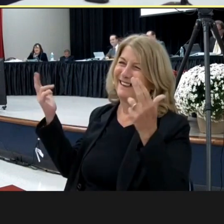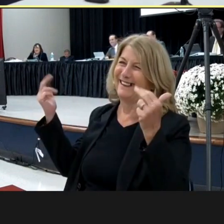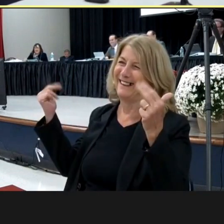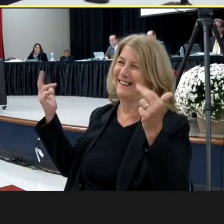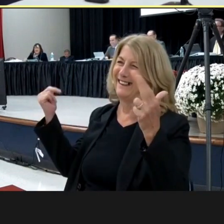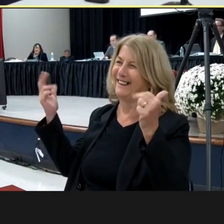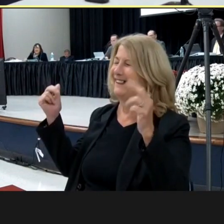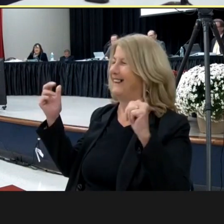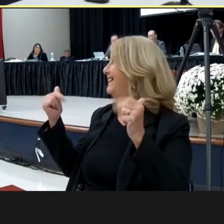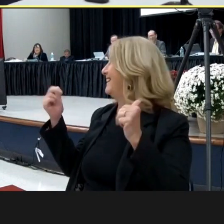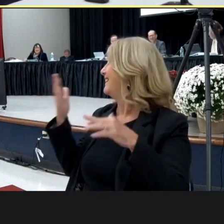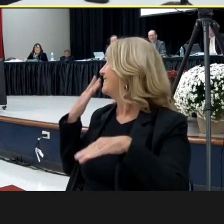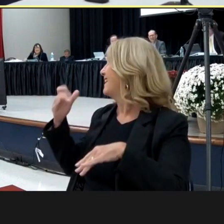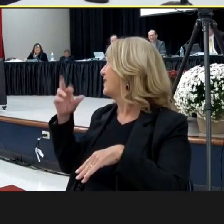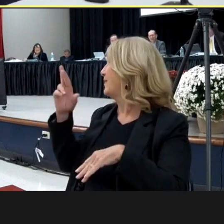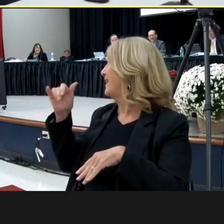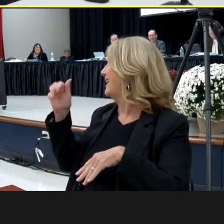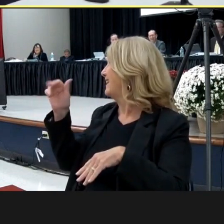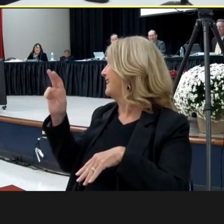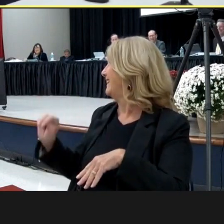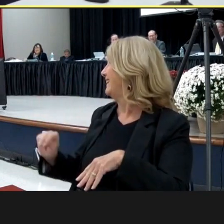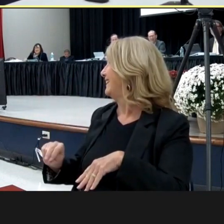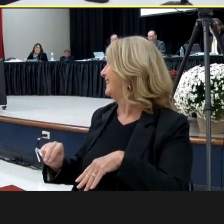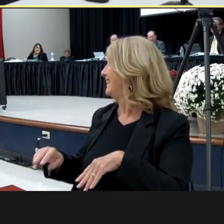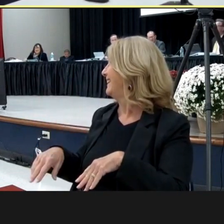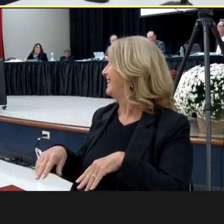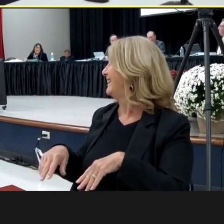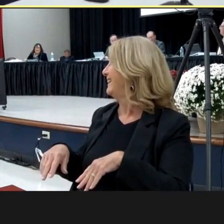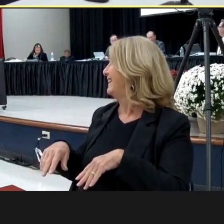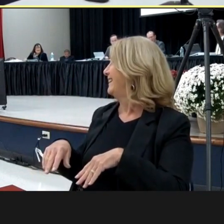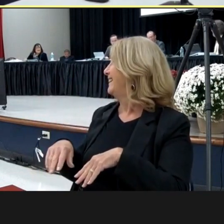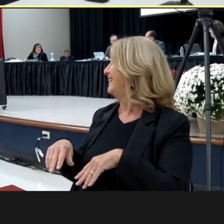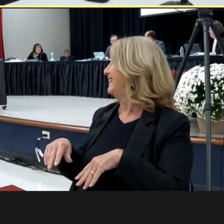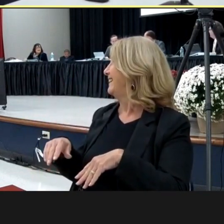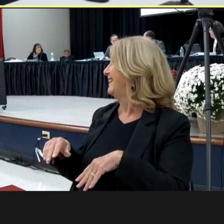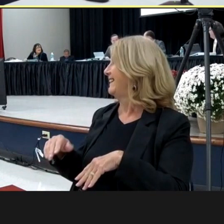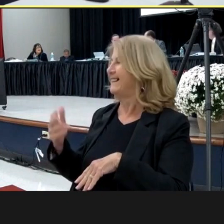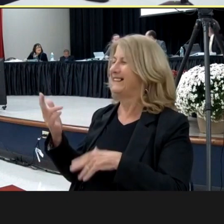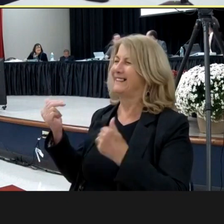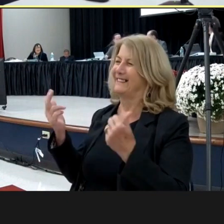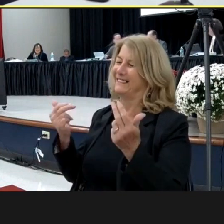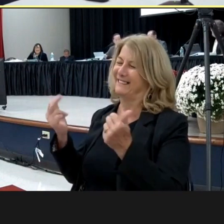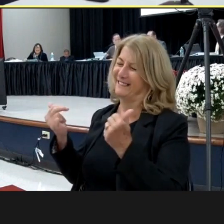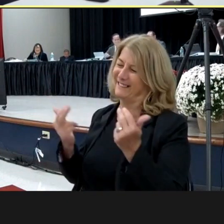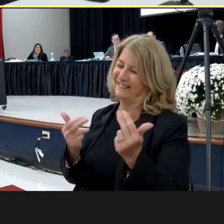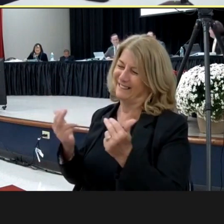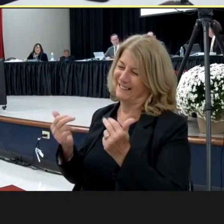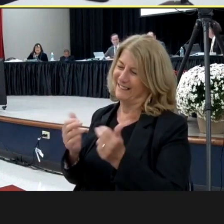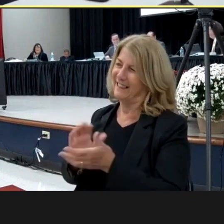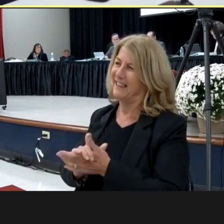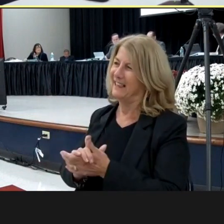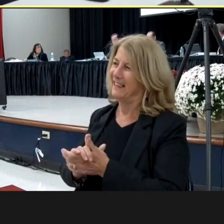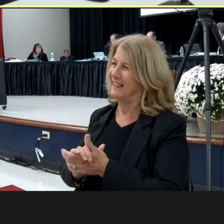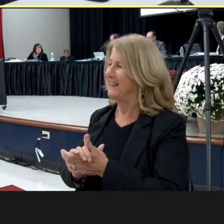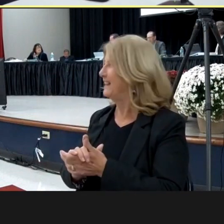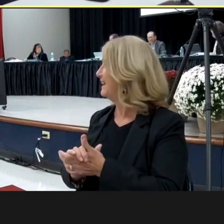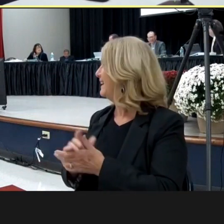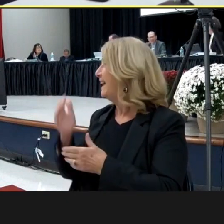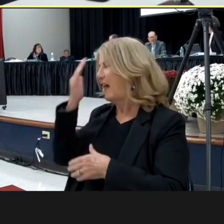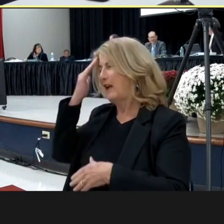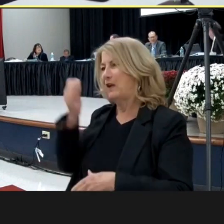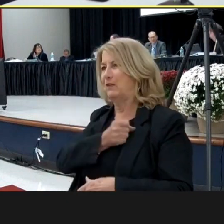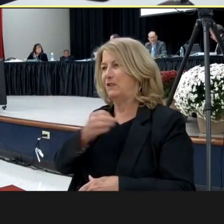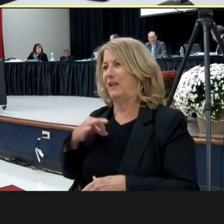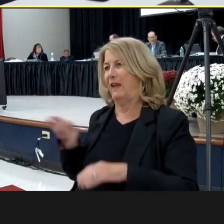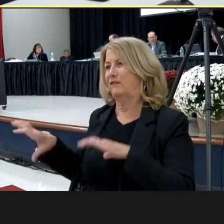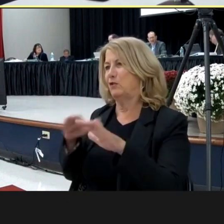Thank you, Perfectly clear to me. I know staff is, I know staff is doing a good job of configuring